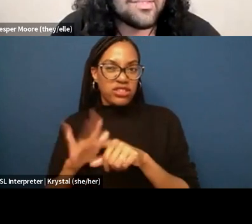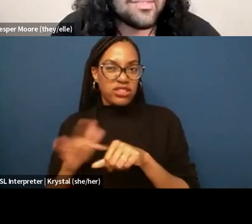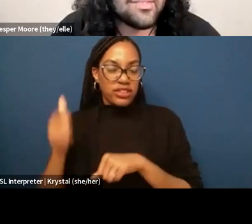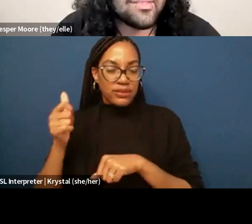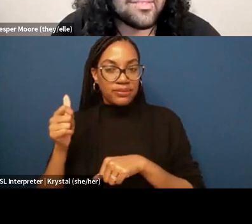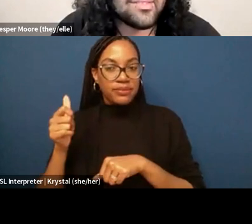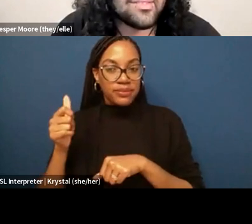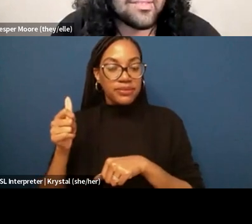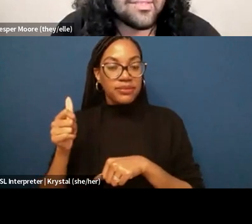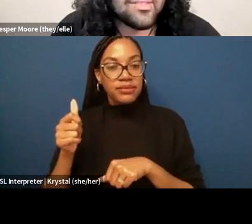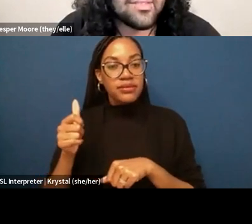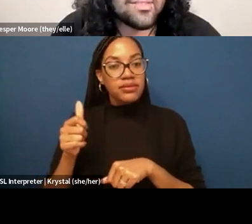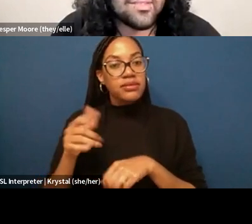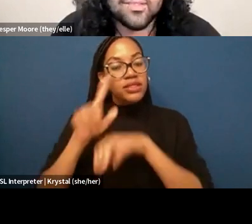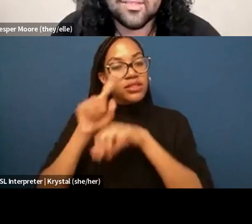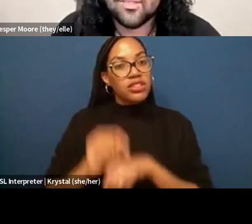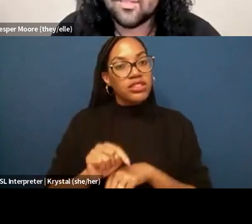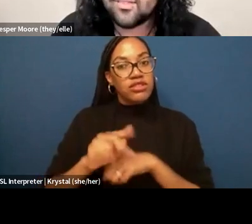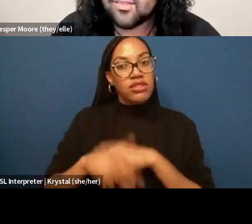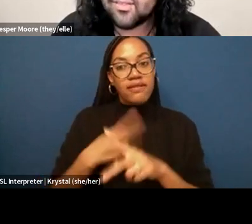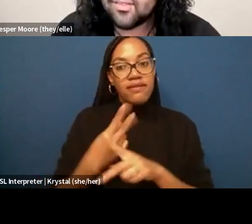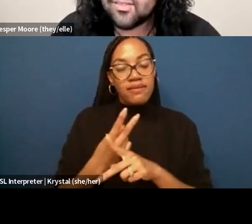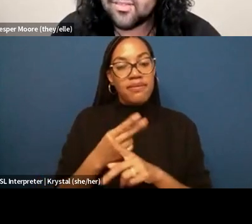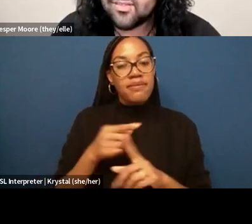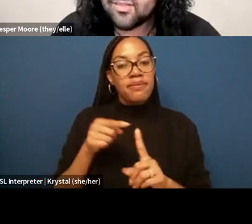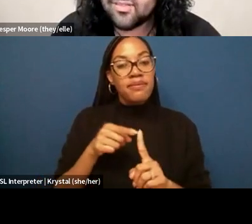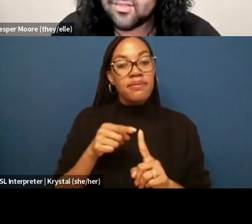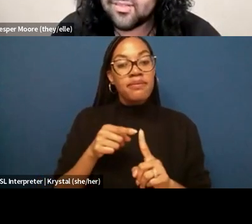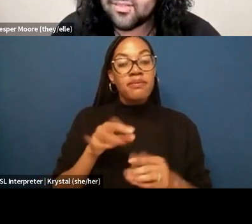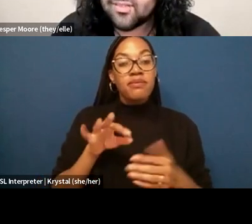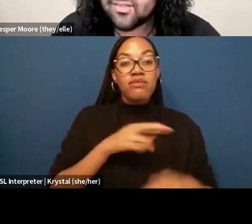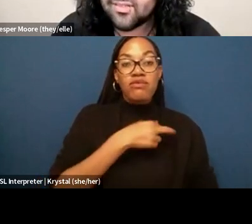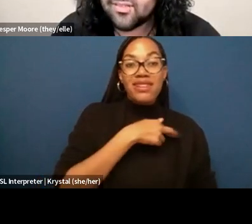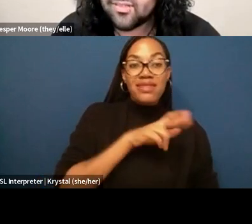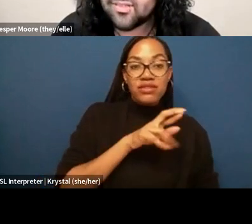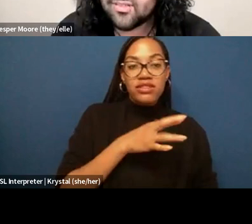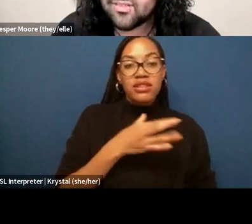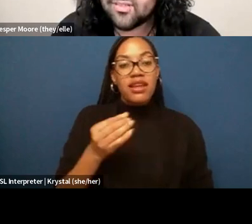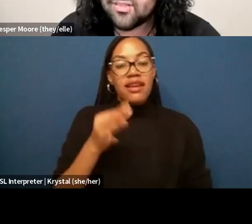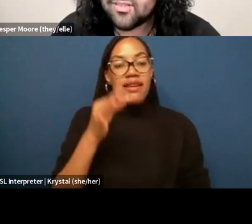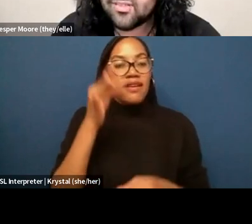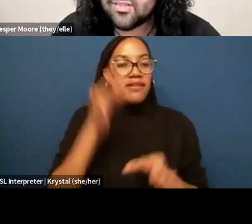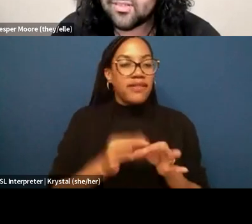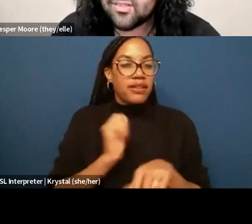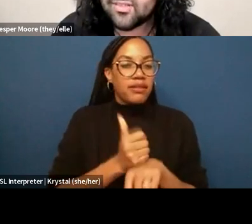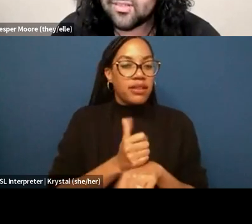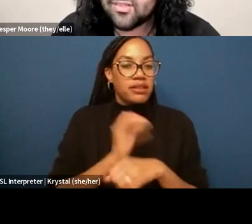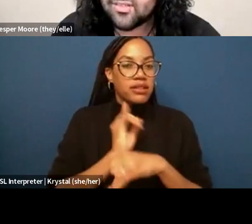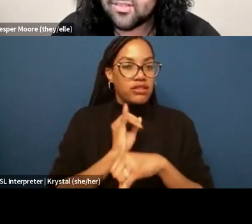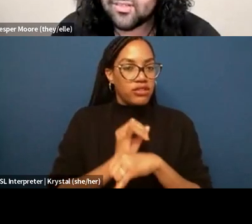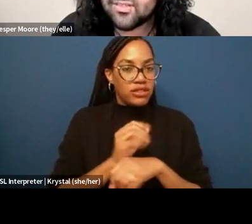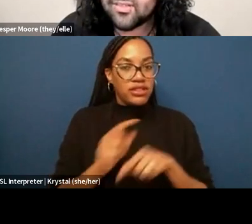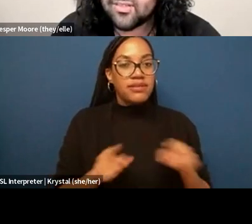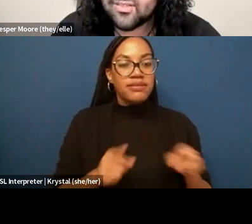in the traditional form, religion and faith-based institutions have played a clear role in traumatizing